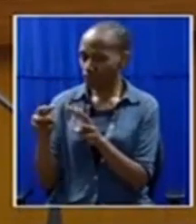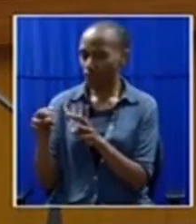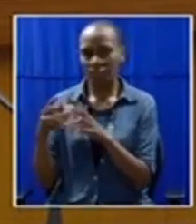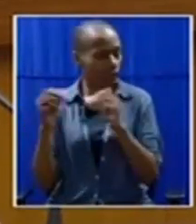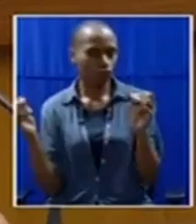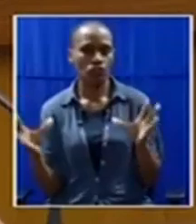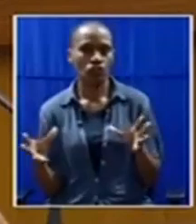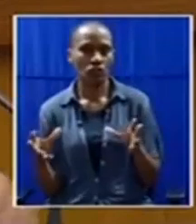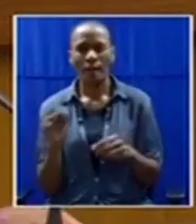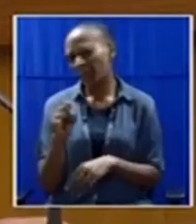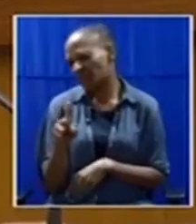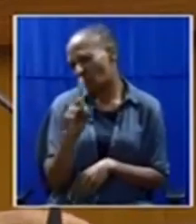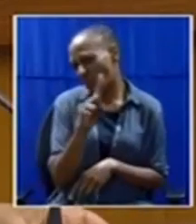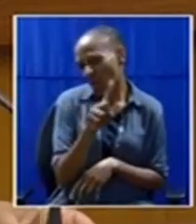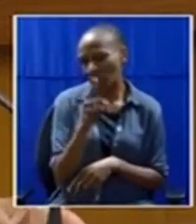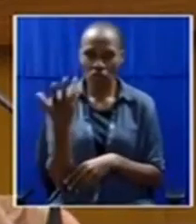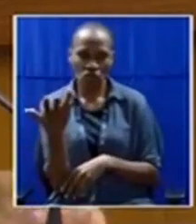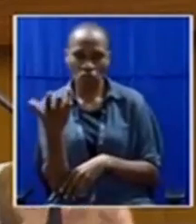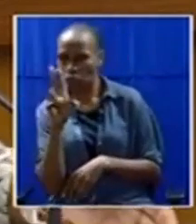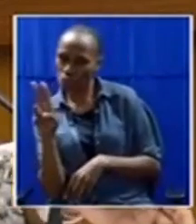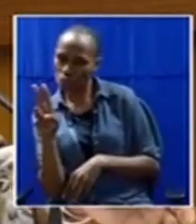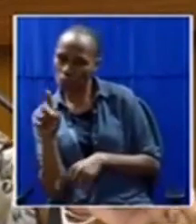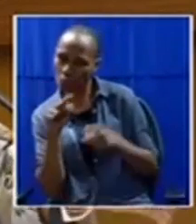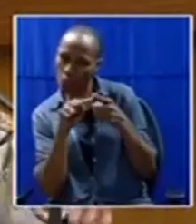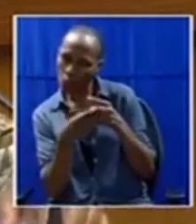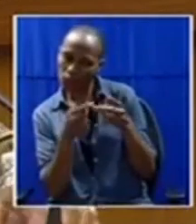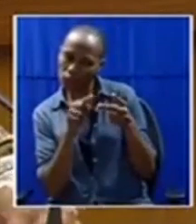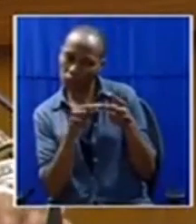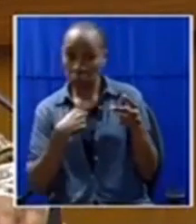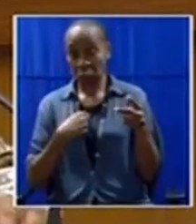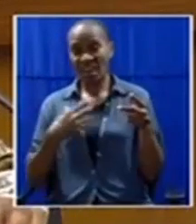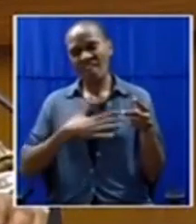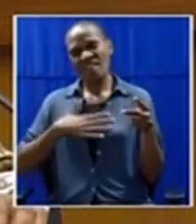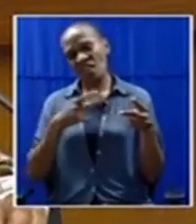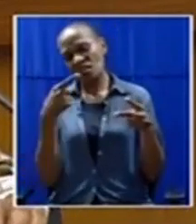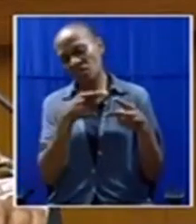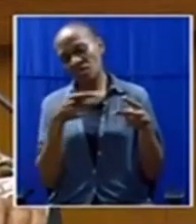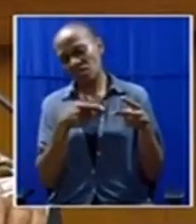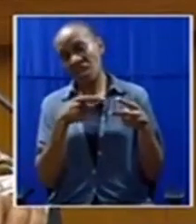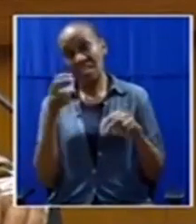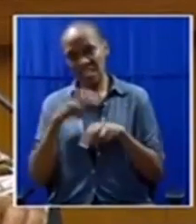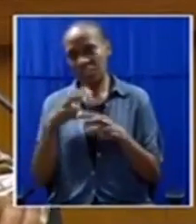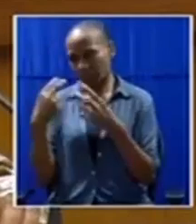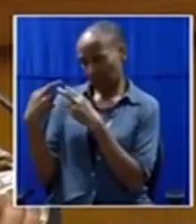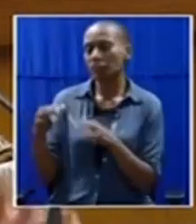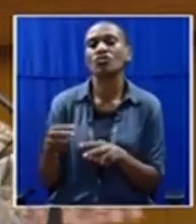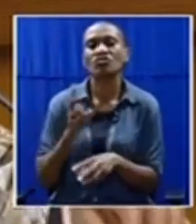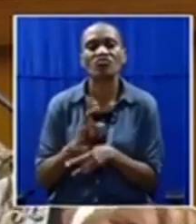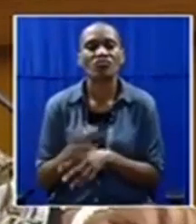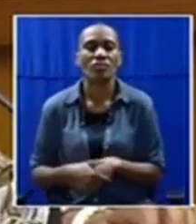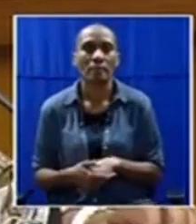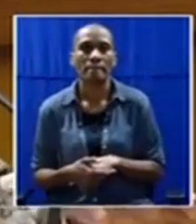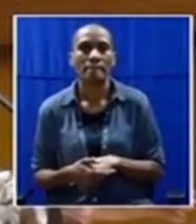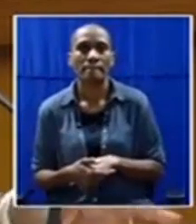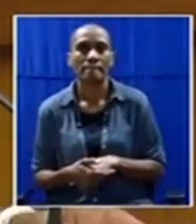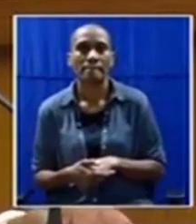But there's 1 or 2 areas that, in my view, need revisiting.